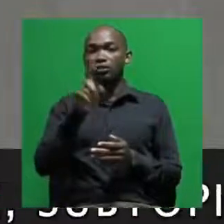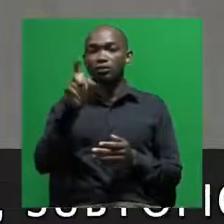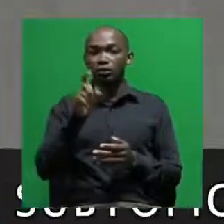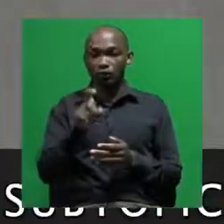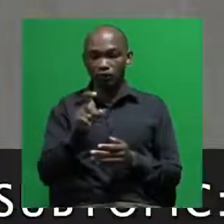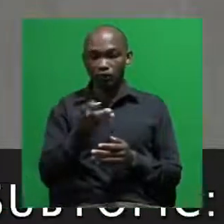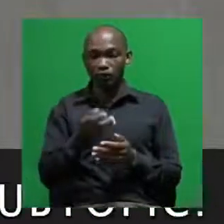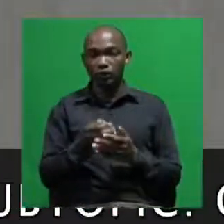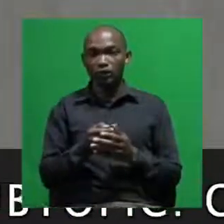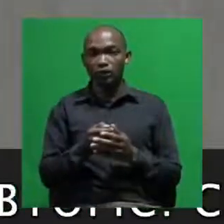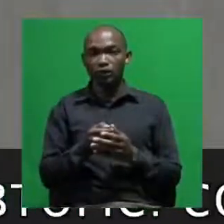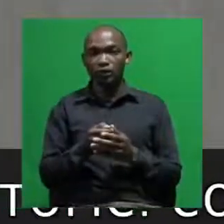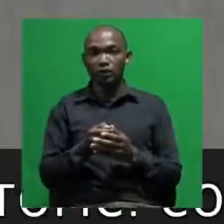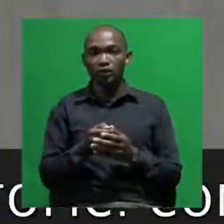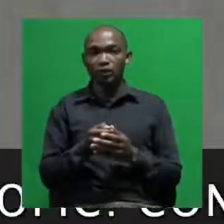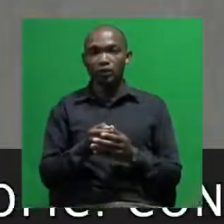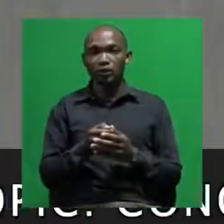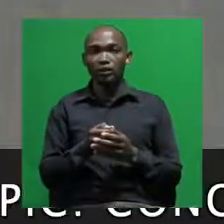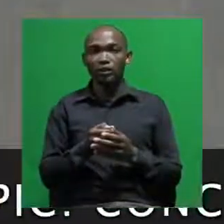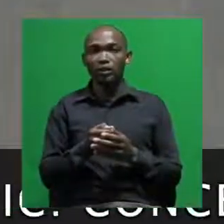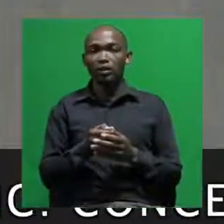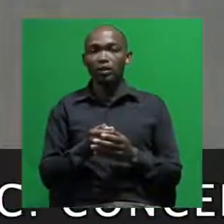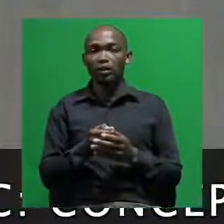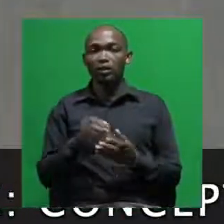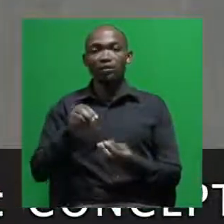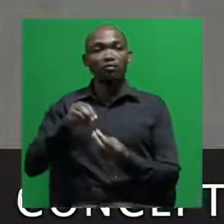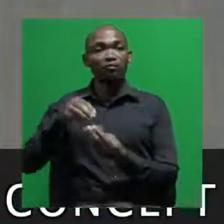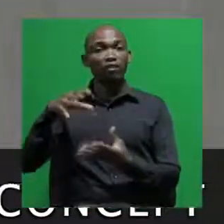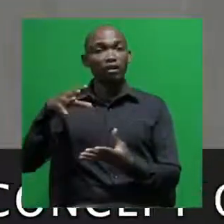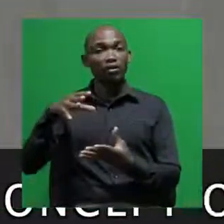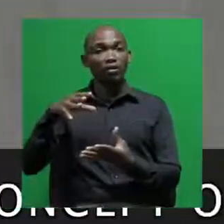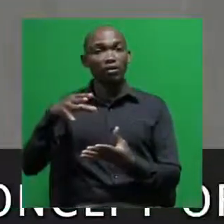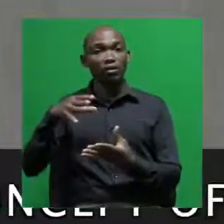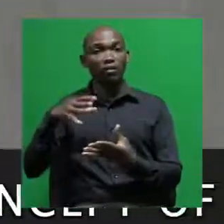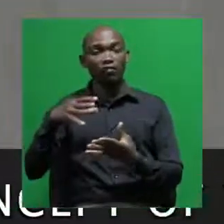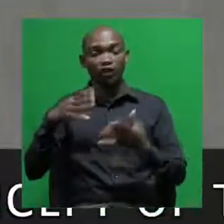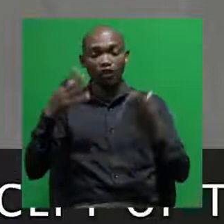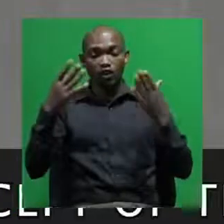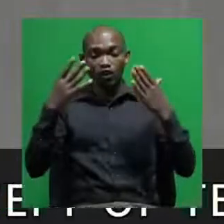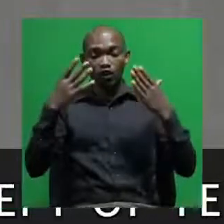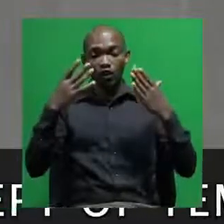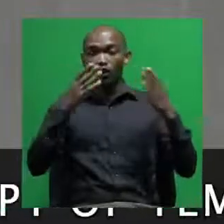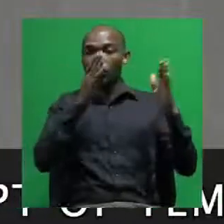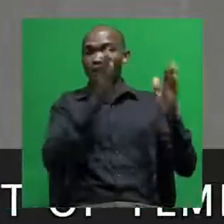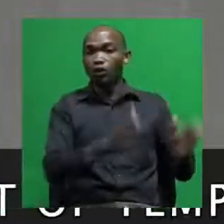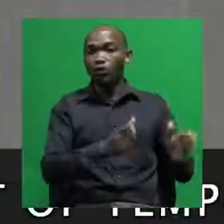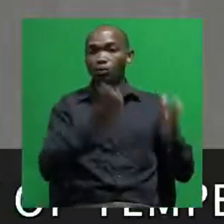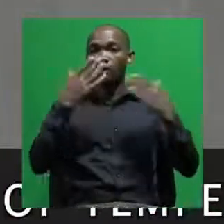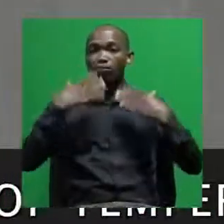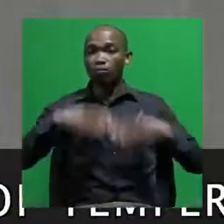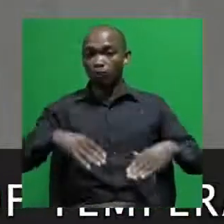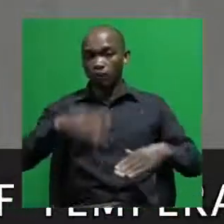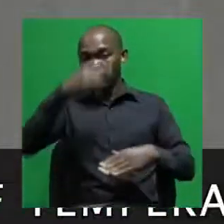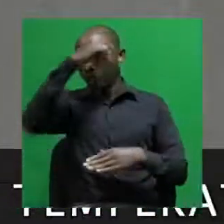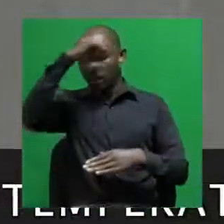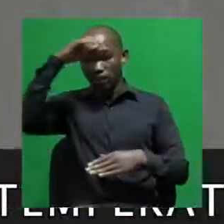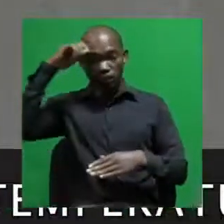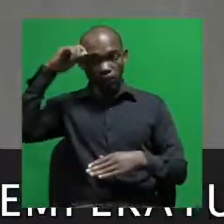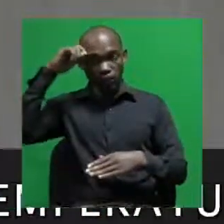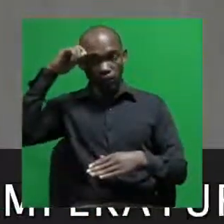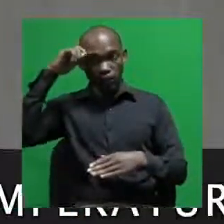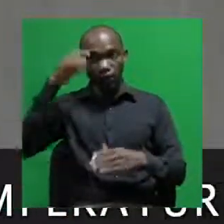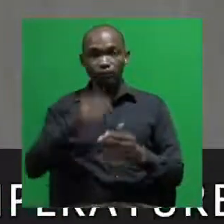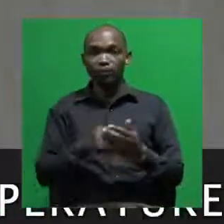human body temperature? What is the value of the human body temperature? Thirdly, name